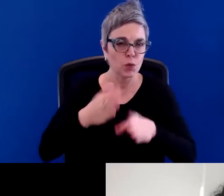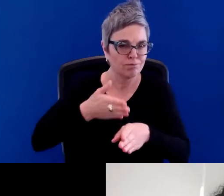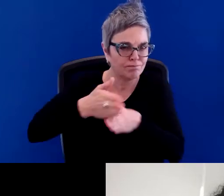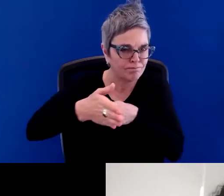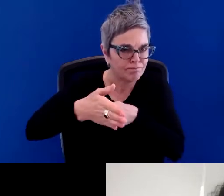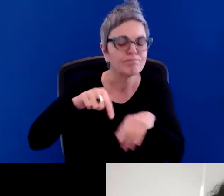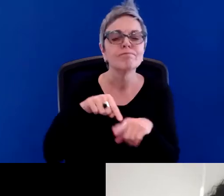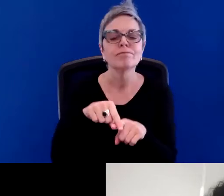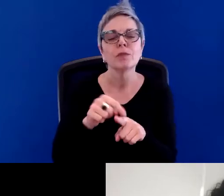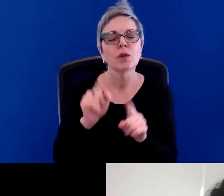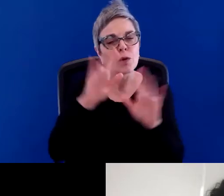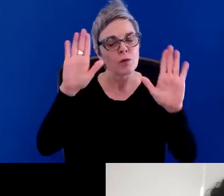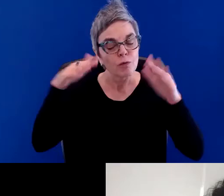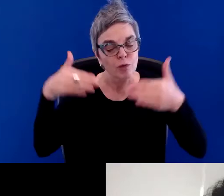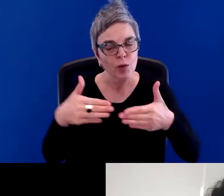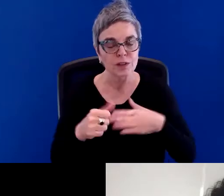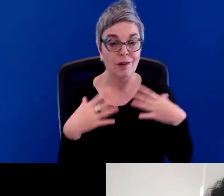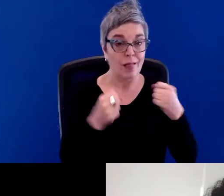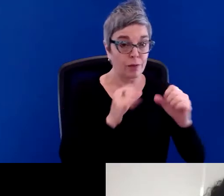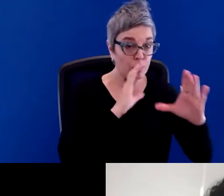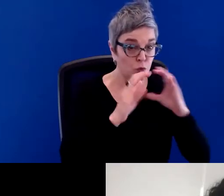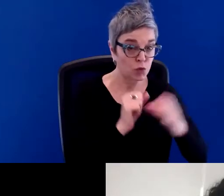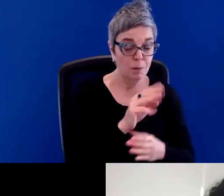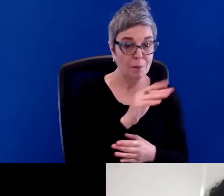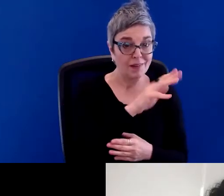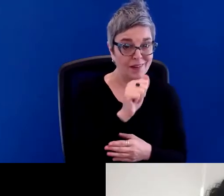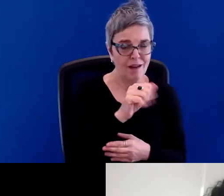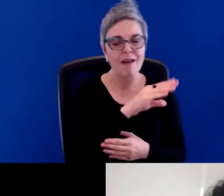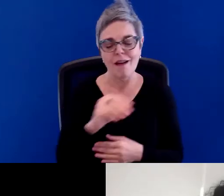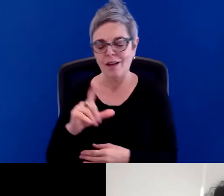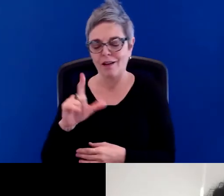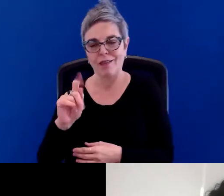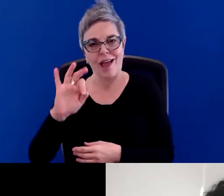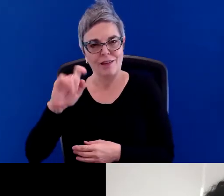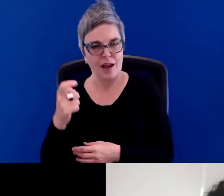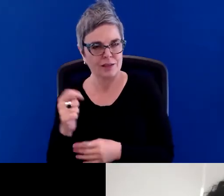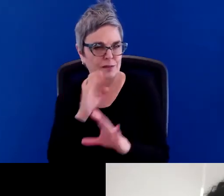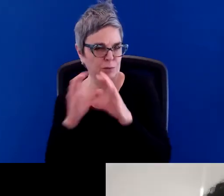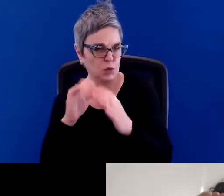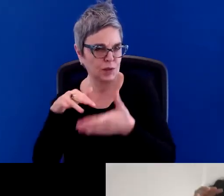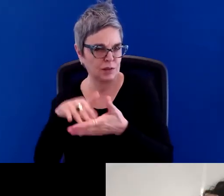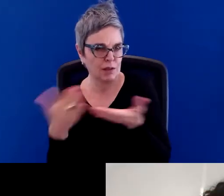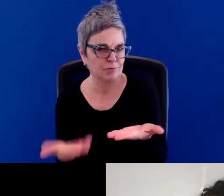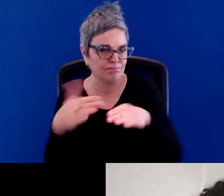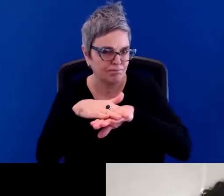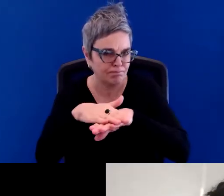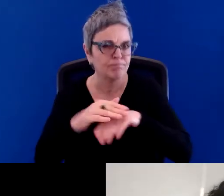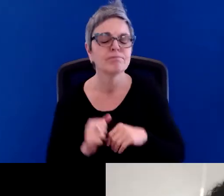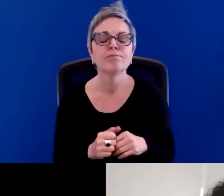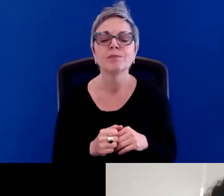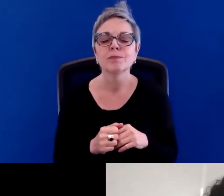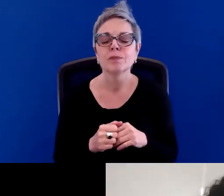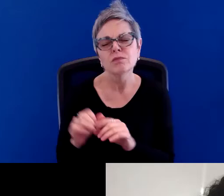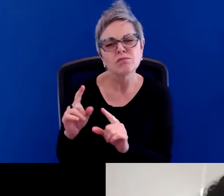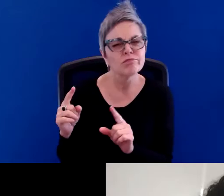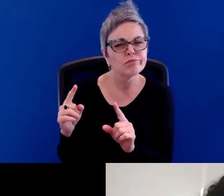intersections of health communication media and Latinx communication studies. So over the past several years,